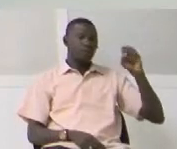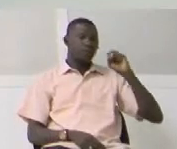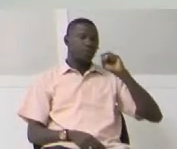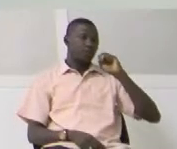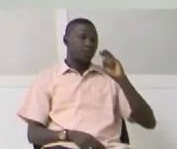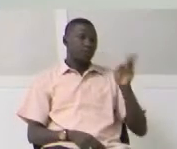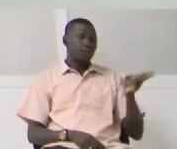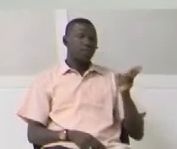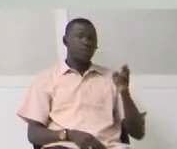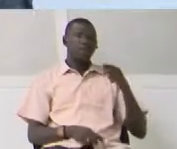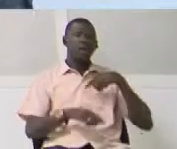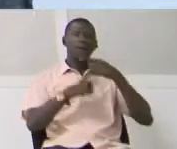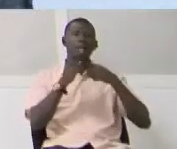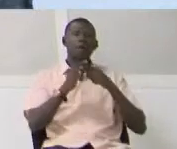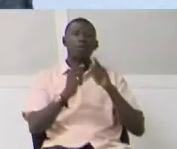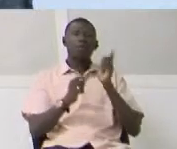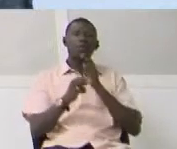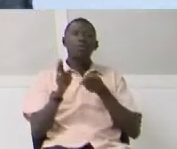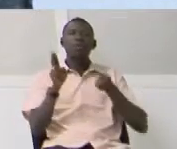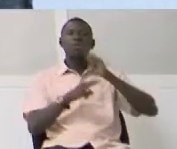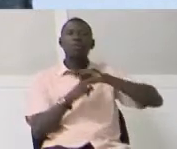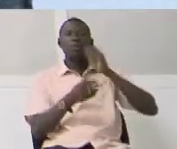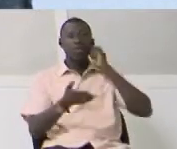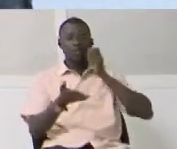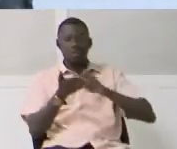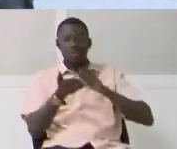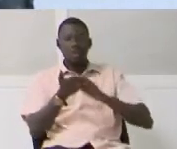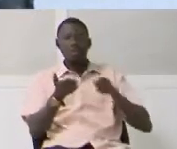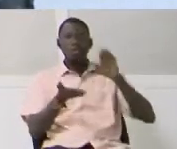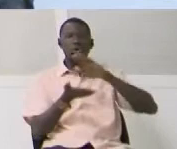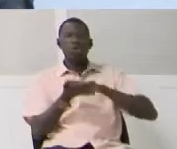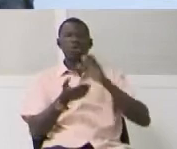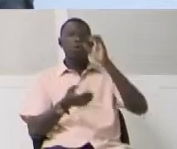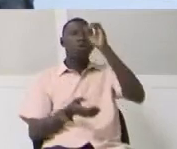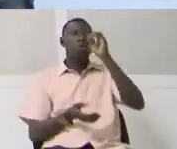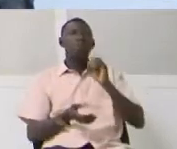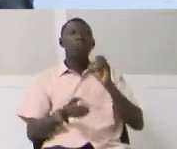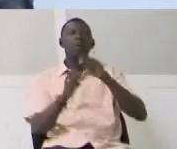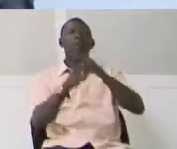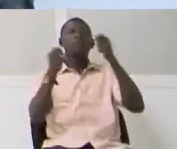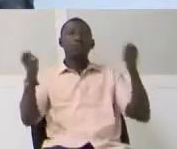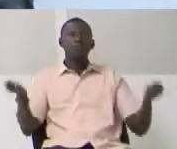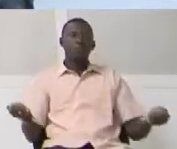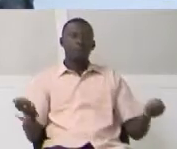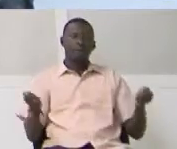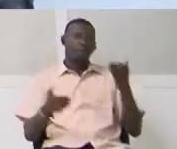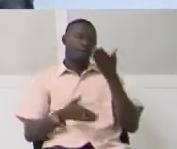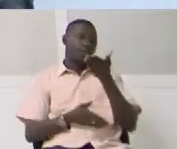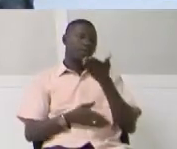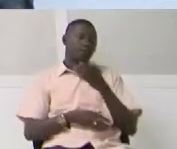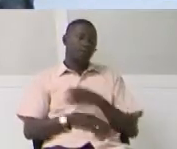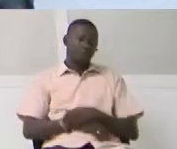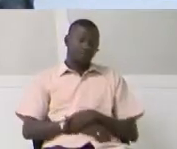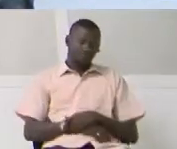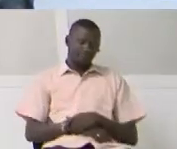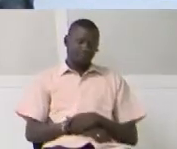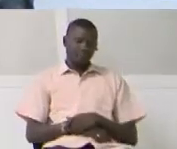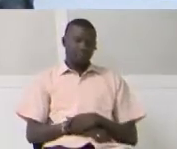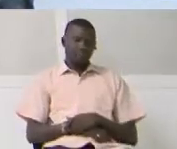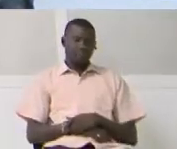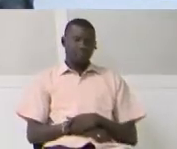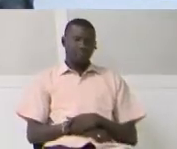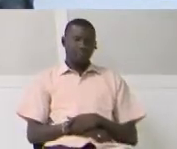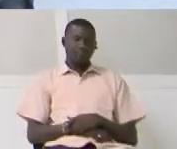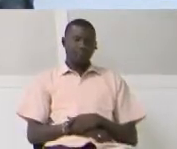newspaper. Diko lool nak waxtaanoon nga ak Ndeita Fasose lu aju ci binda boo xam ne bindoon nañ mbir moomu ci keyti xibaar